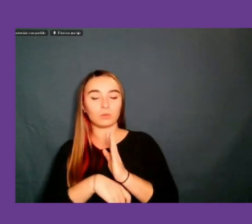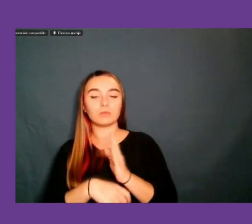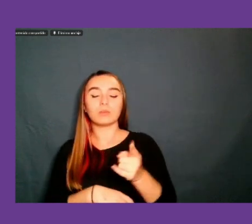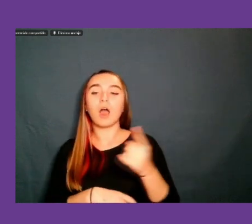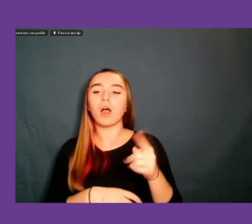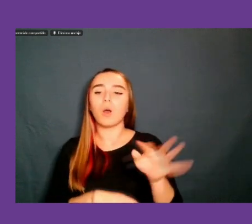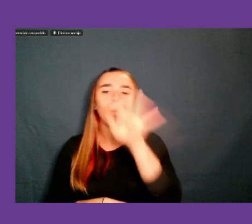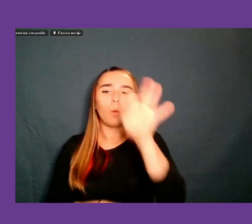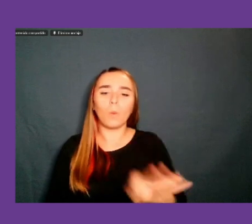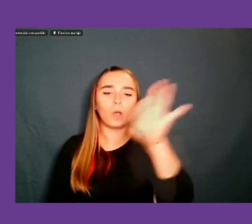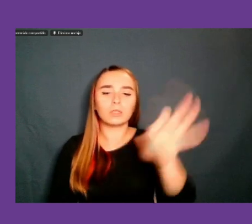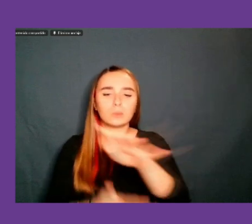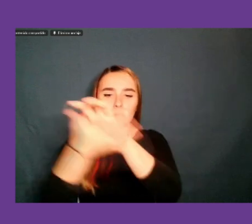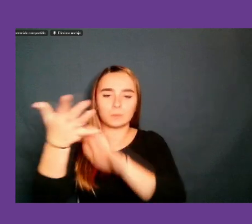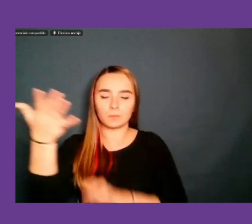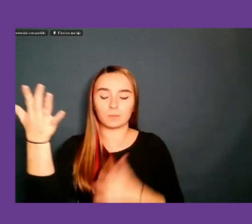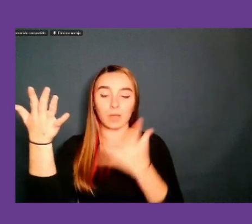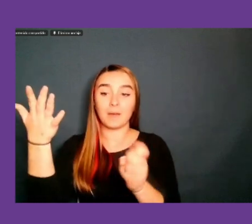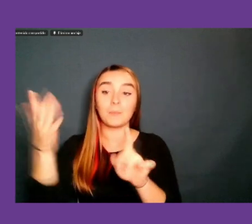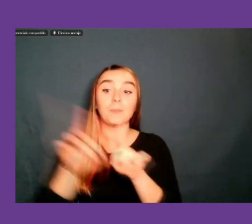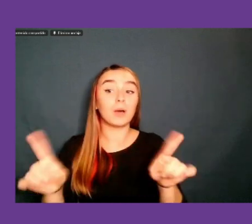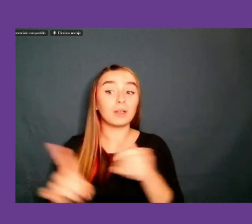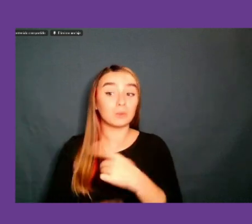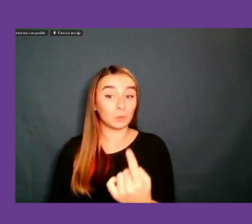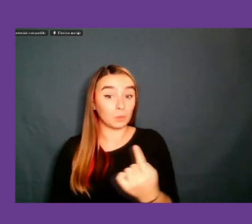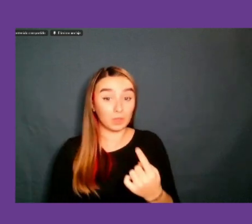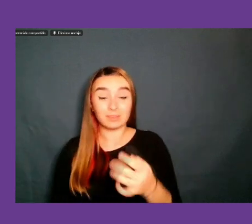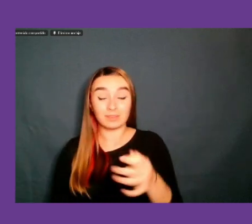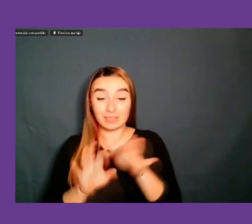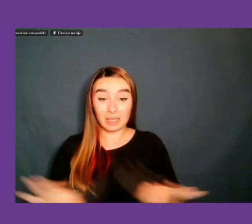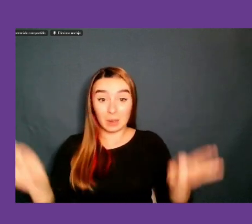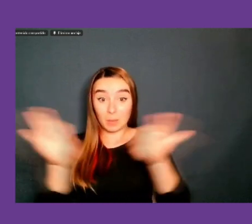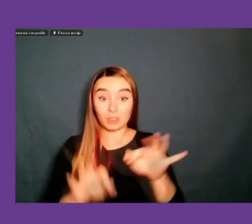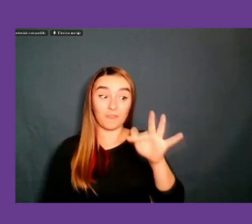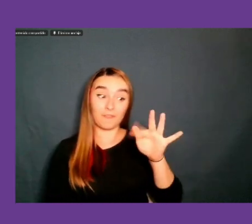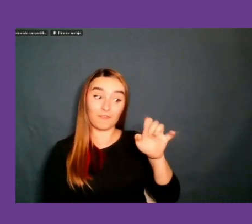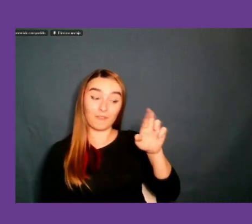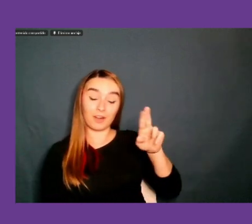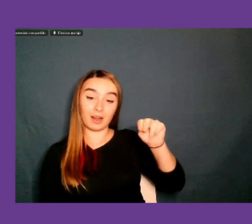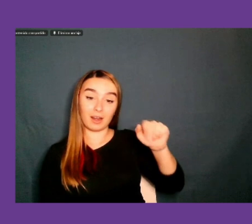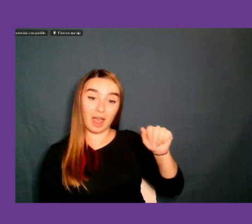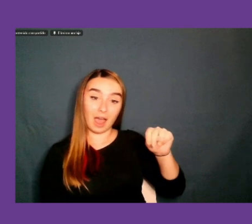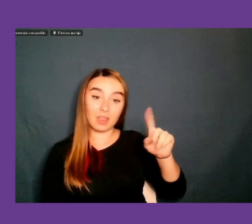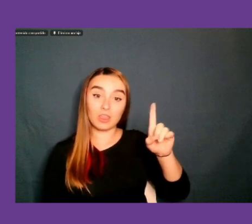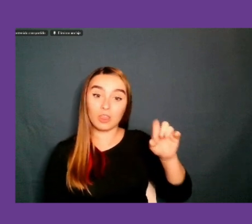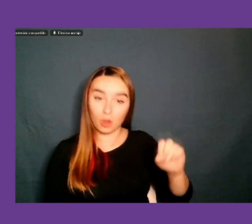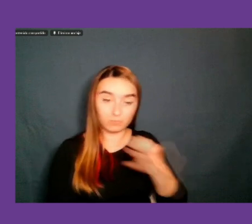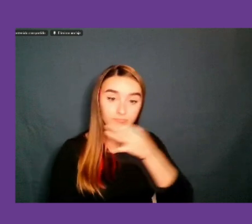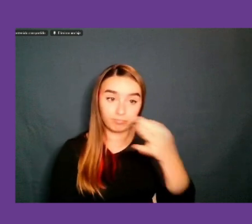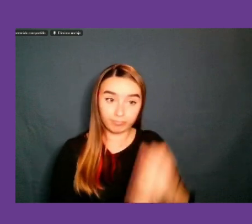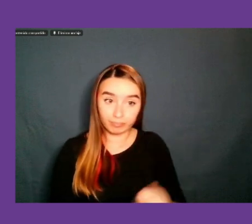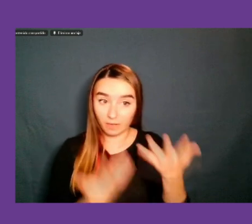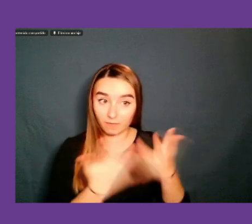questions, but I think one very important question that Fernando already answered, but perhaps you can enlighten us a little bit